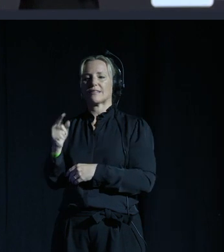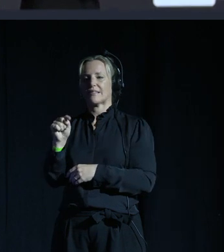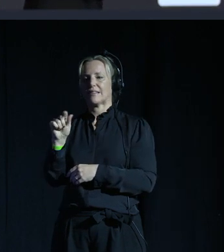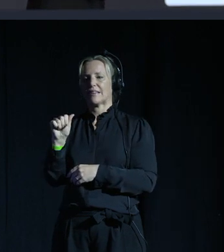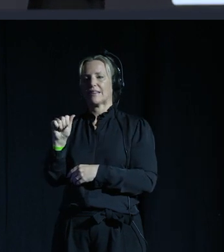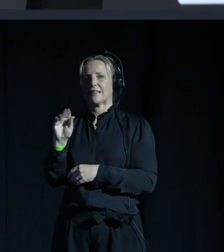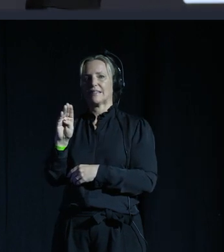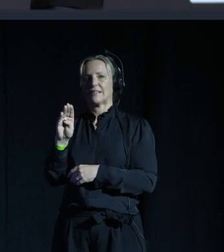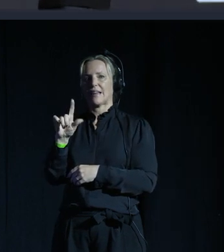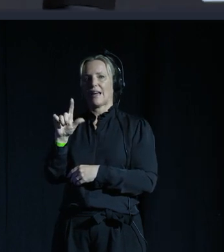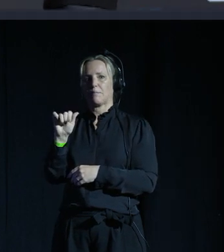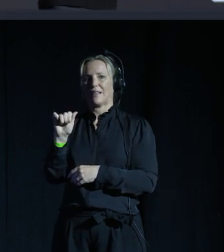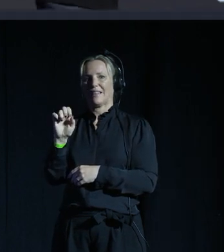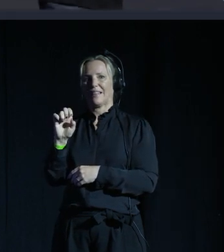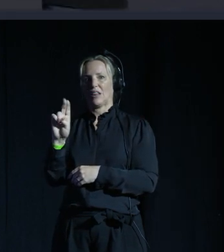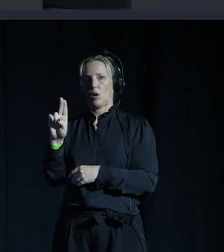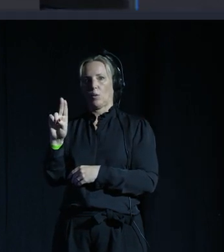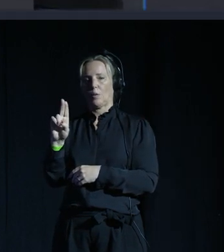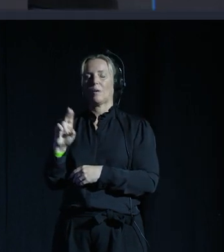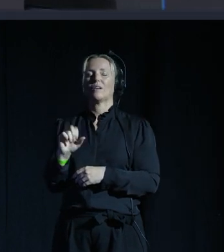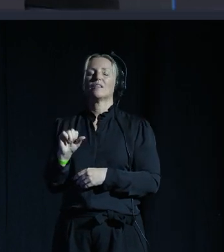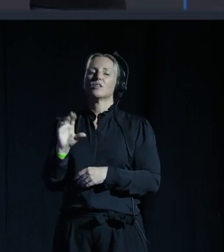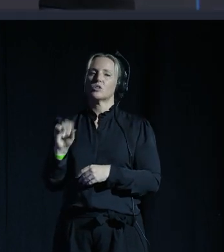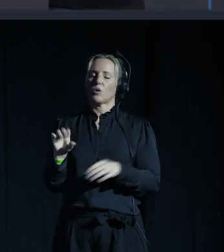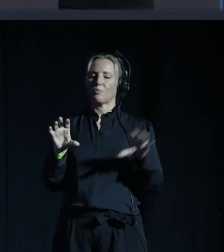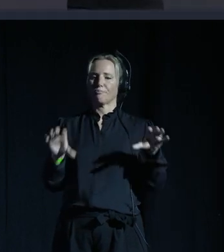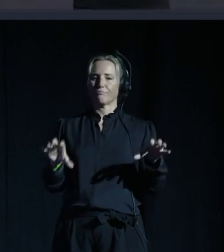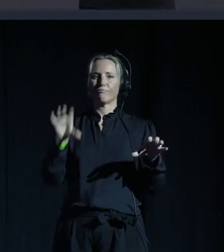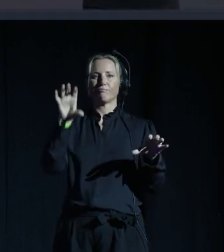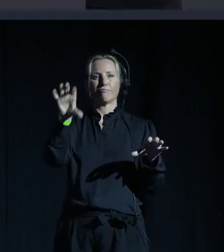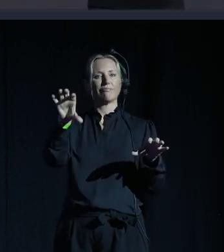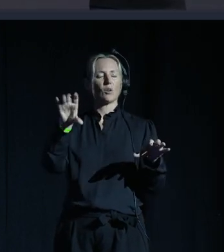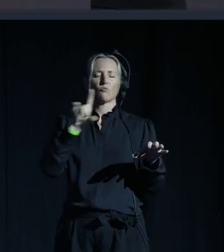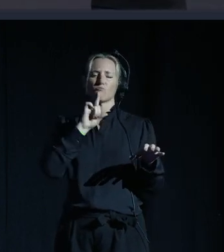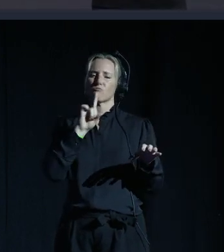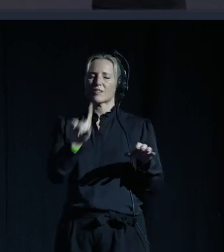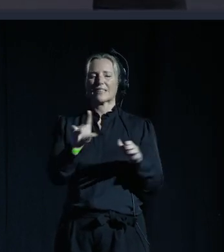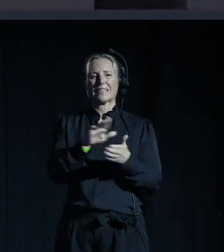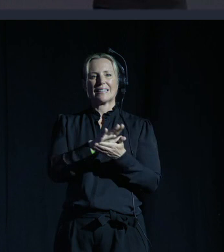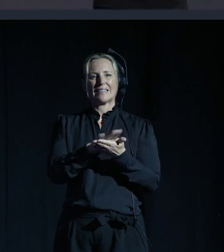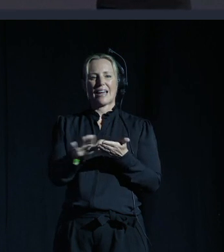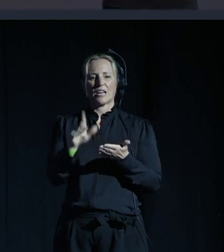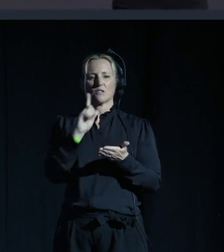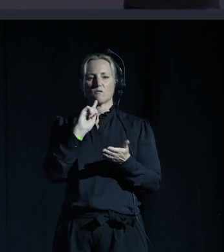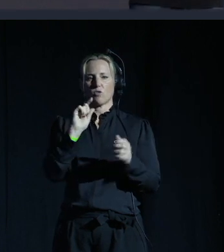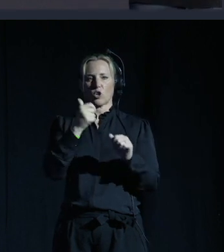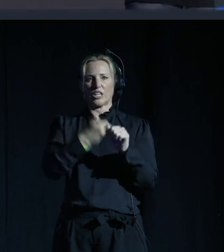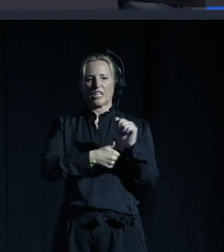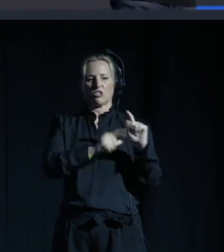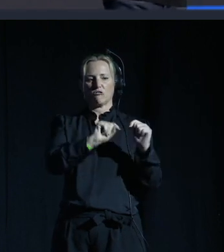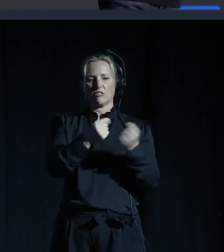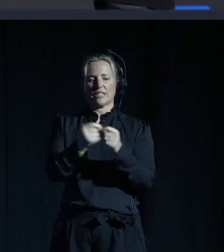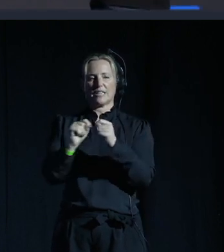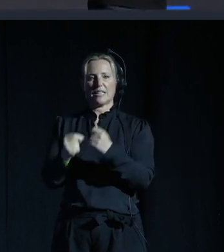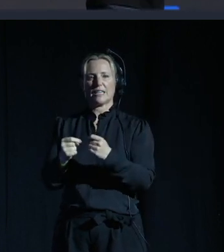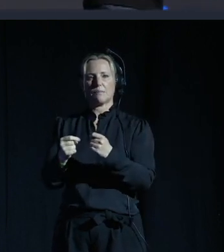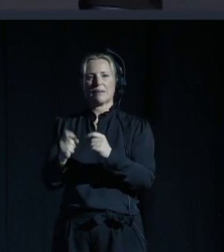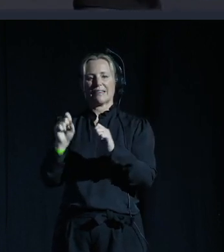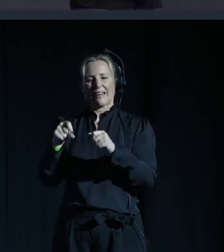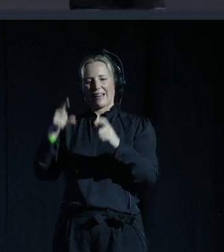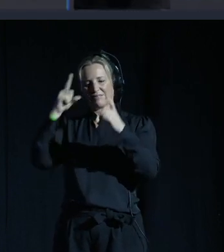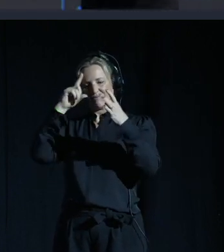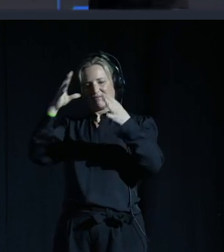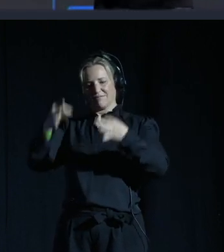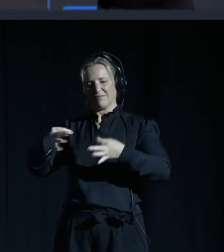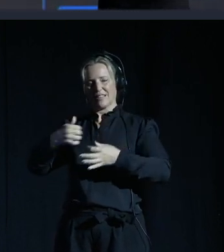of their semantic layer. So really nice way for giving choice and making sure that none of your teams have to compromise on what tools